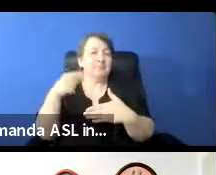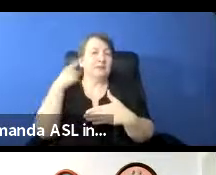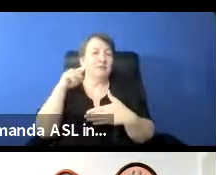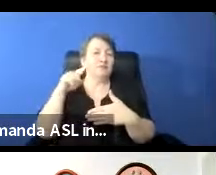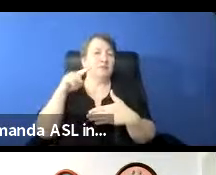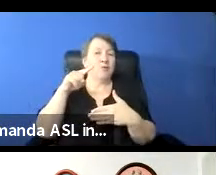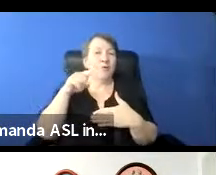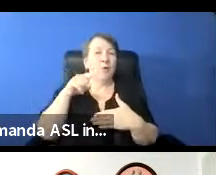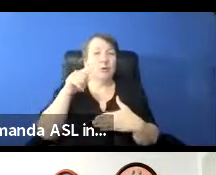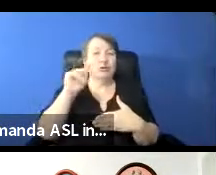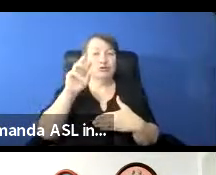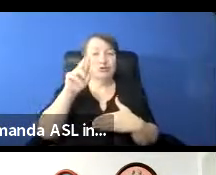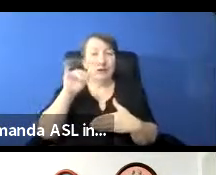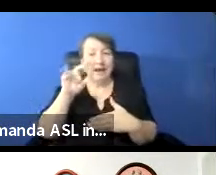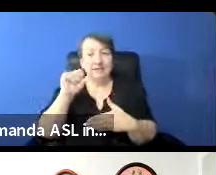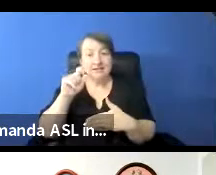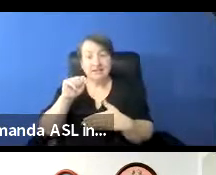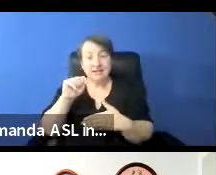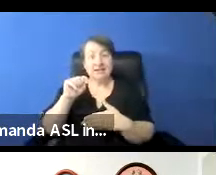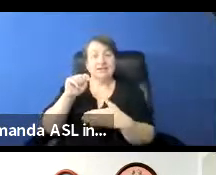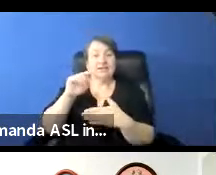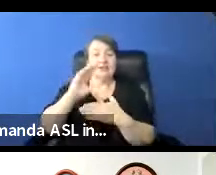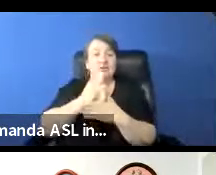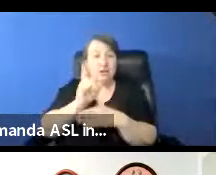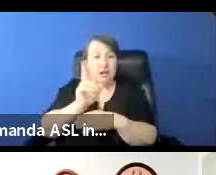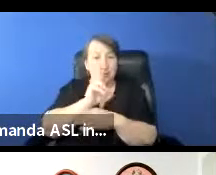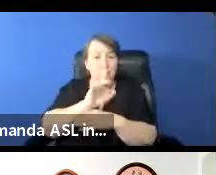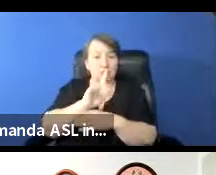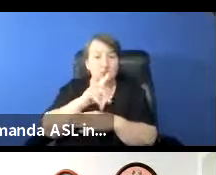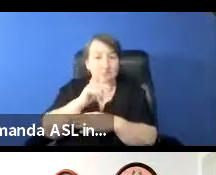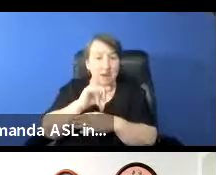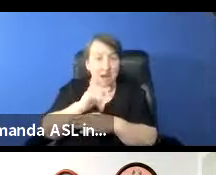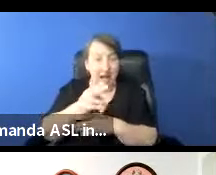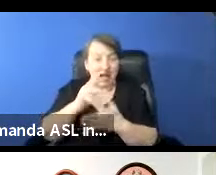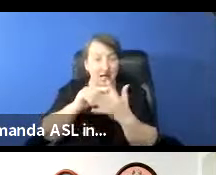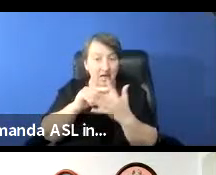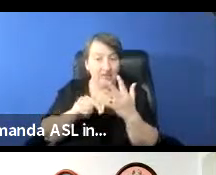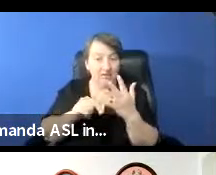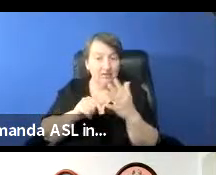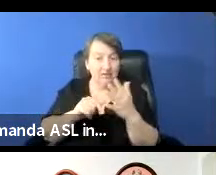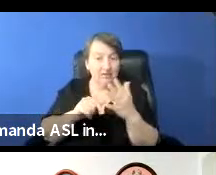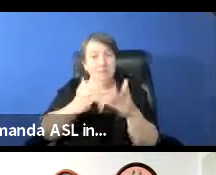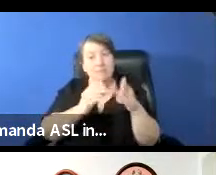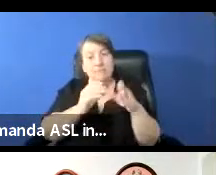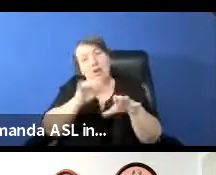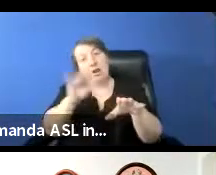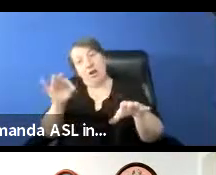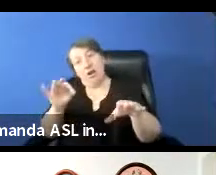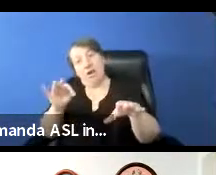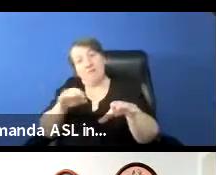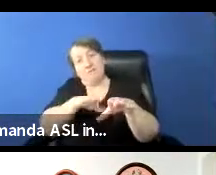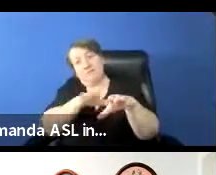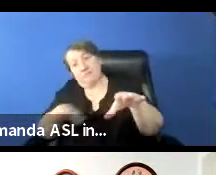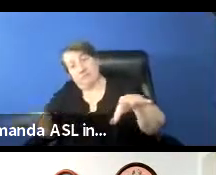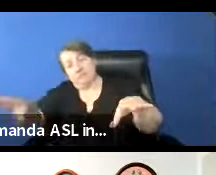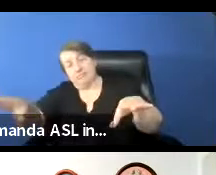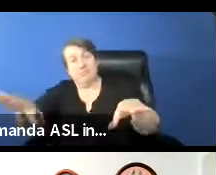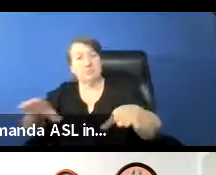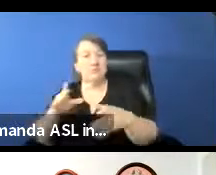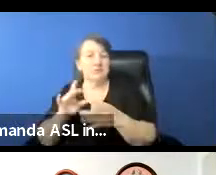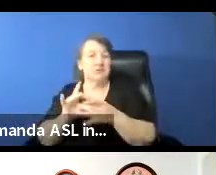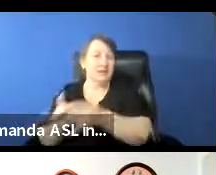some of the transit and shared use path options as it gets off of the bridge and connects to land as well.